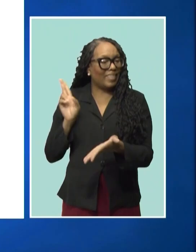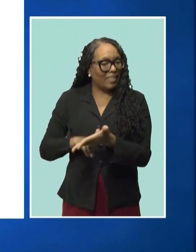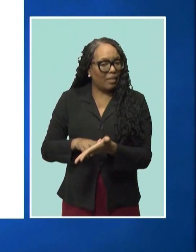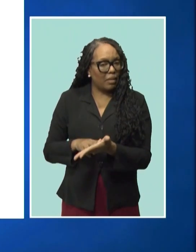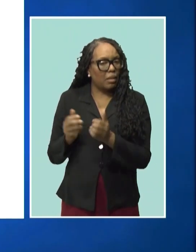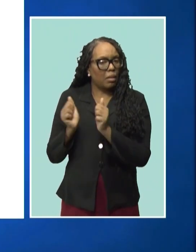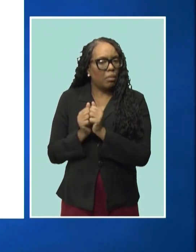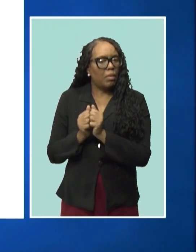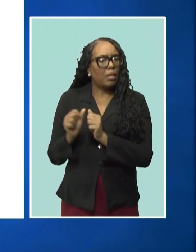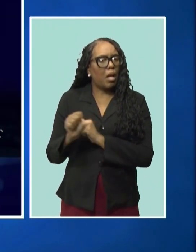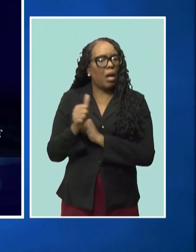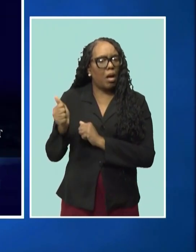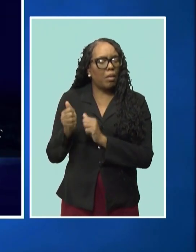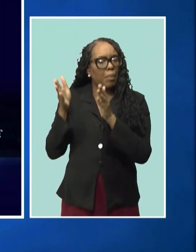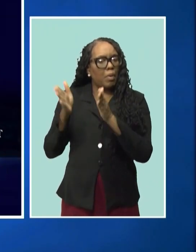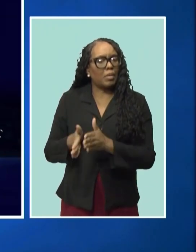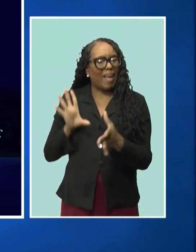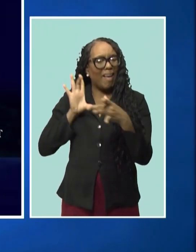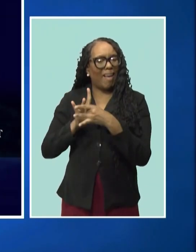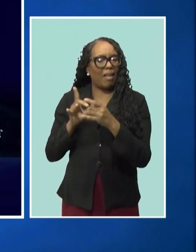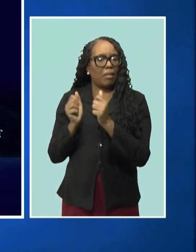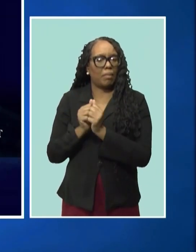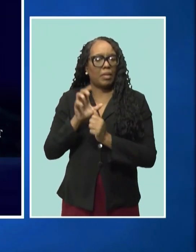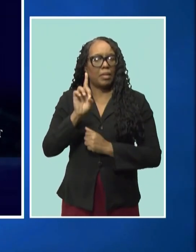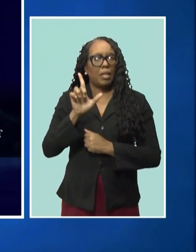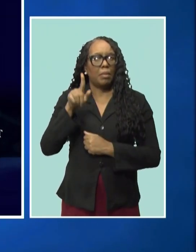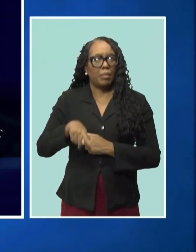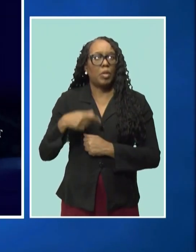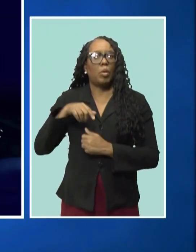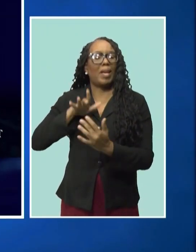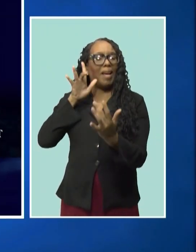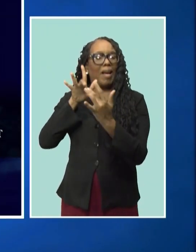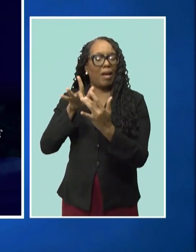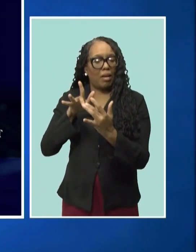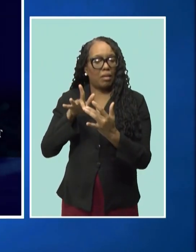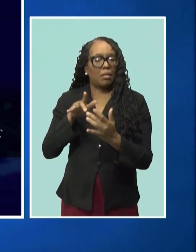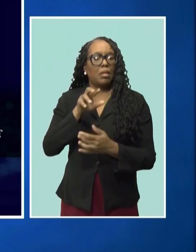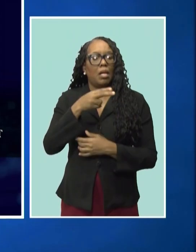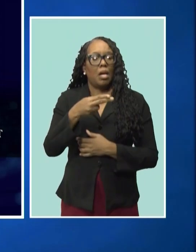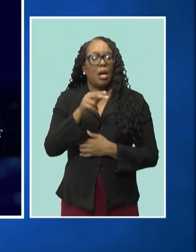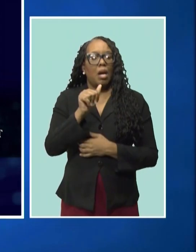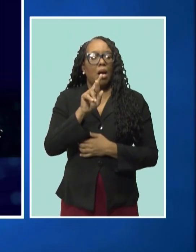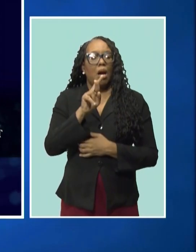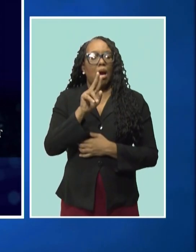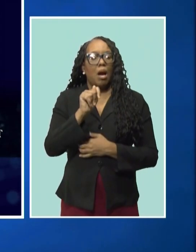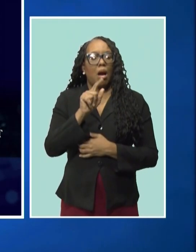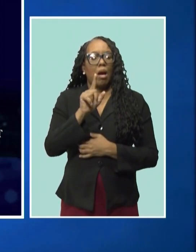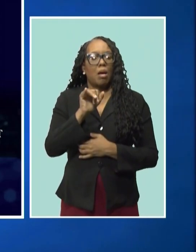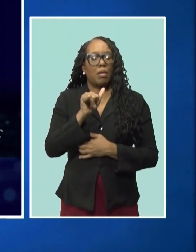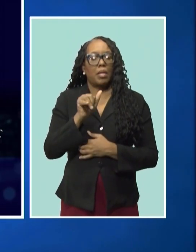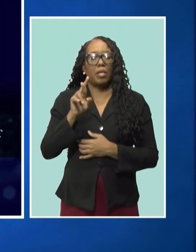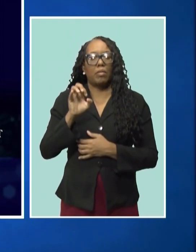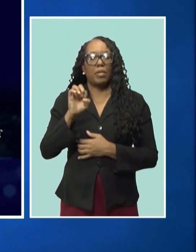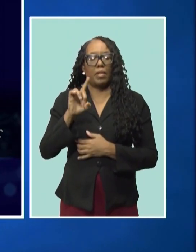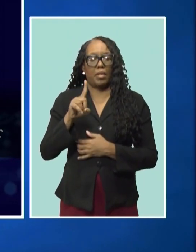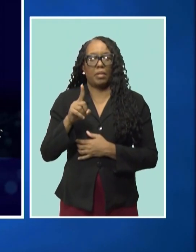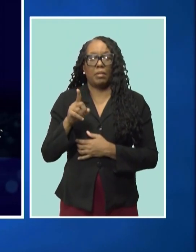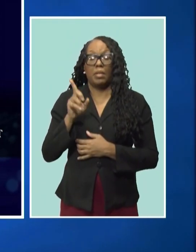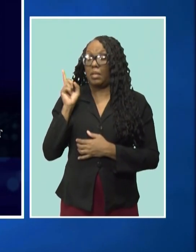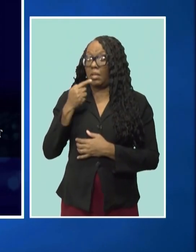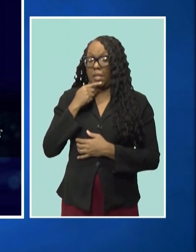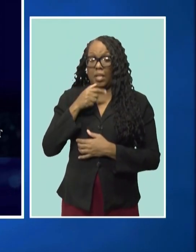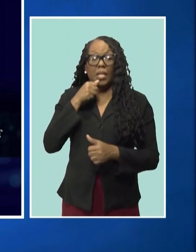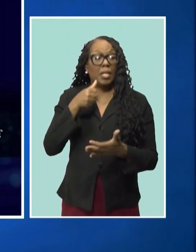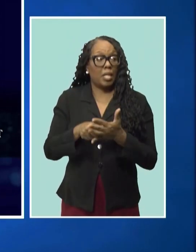Michael Northwest branch. CBC reached out to Mr. Reid, who confirmed the letter is authentic. I